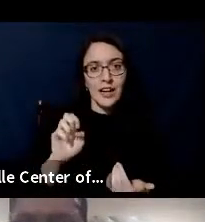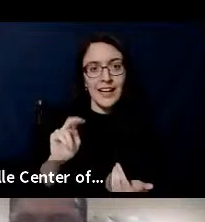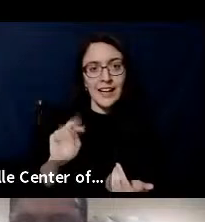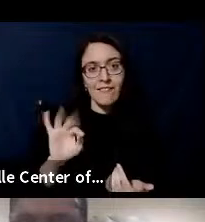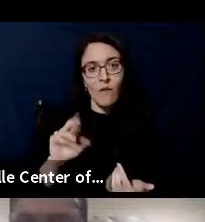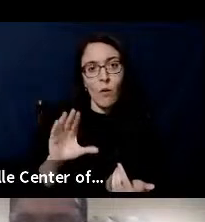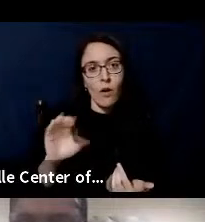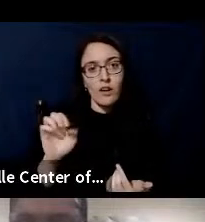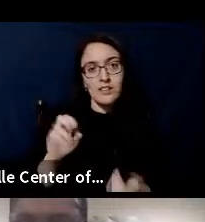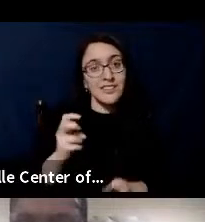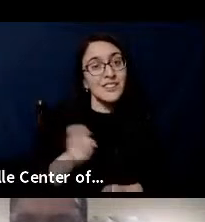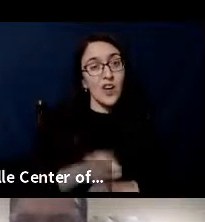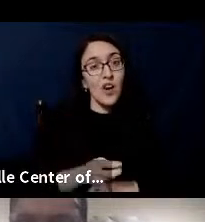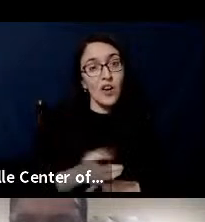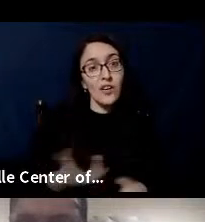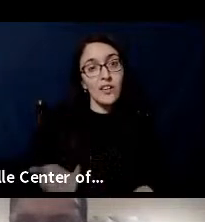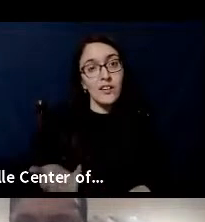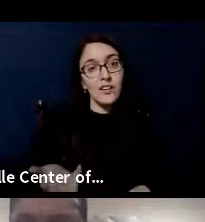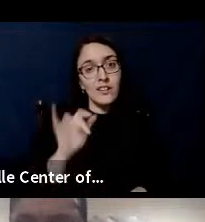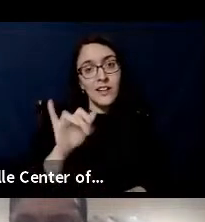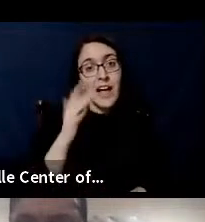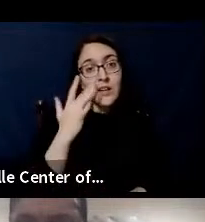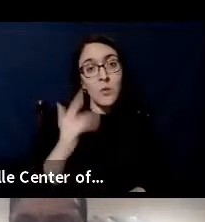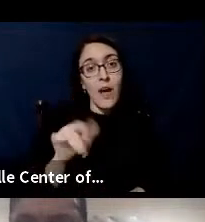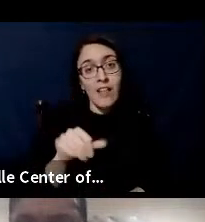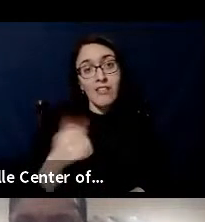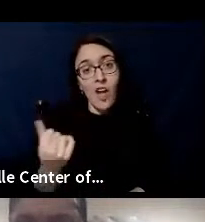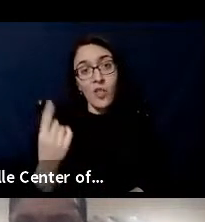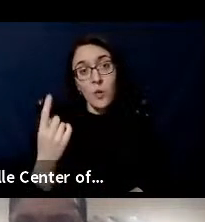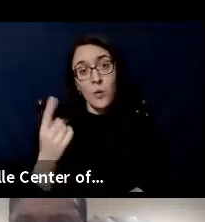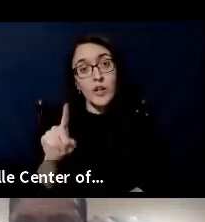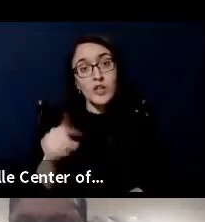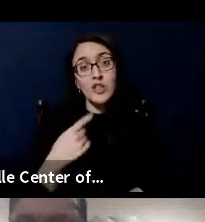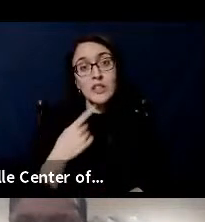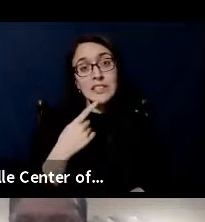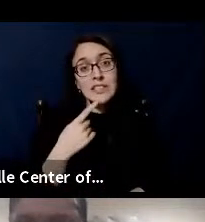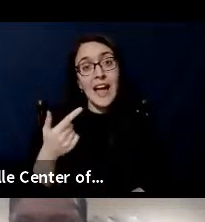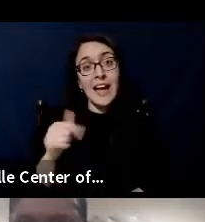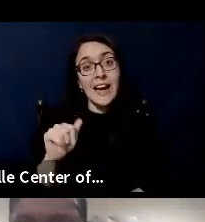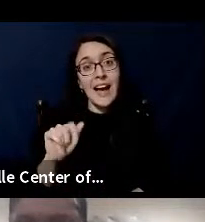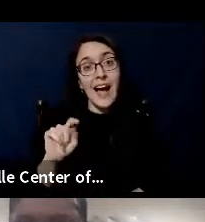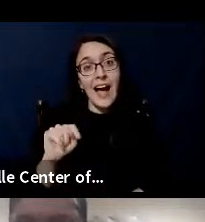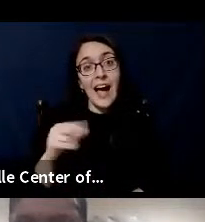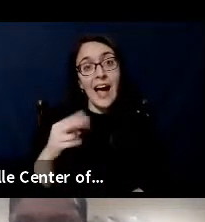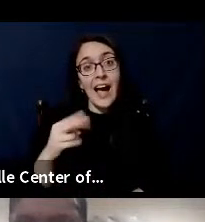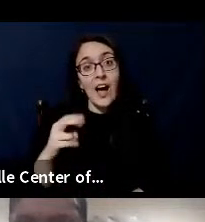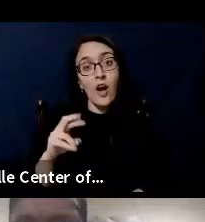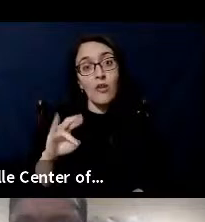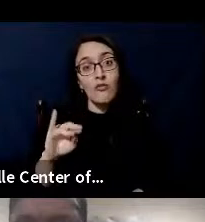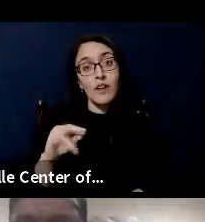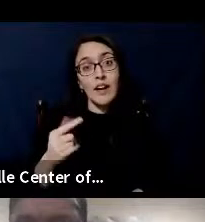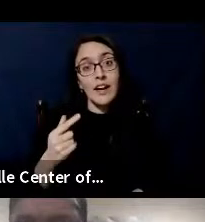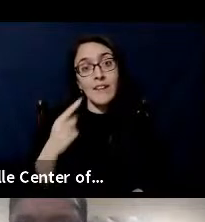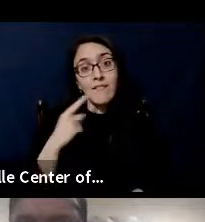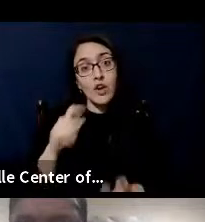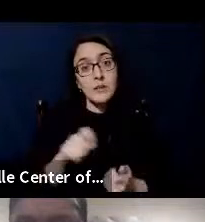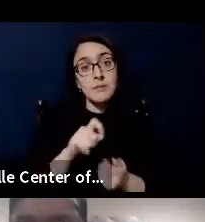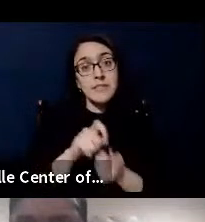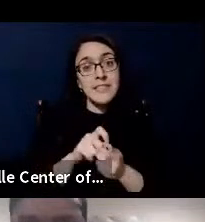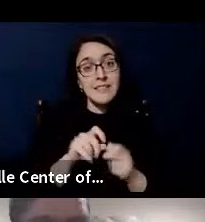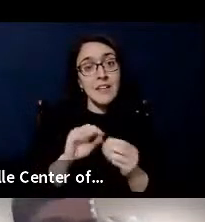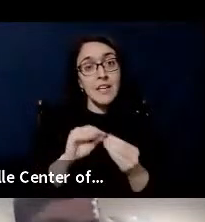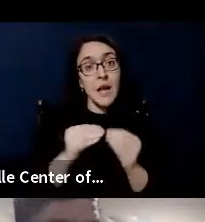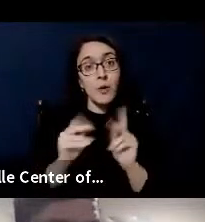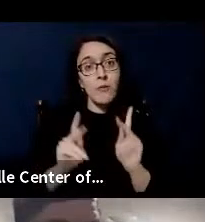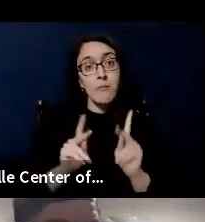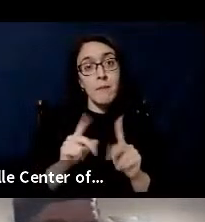right. And that's why the other one I wrote, just saying gatherings of a set number of people, then that got really foggy